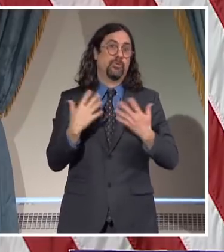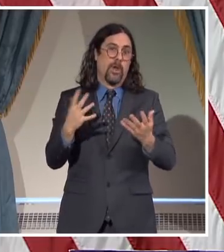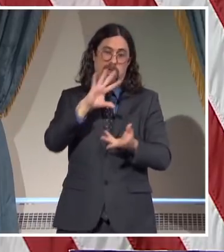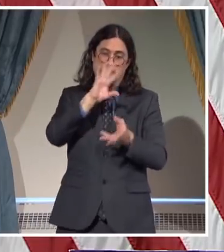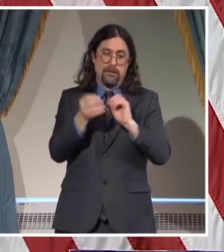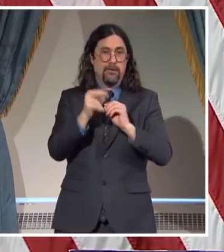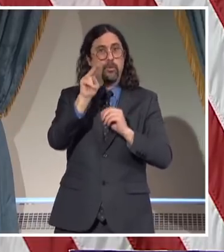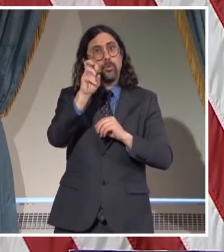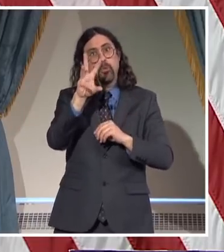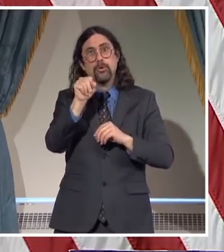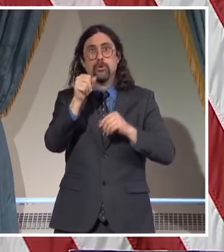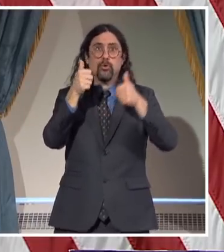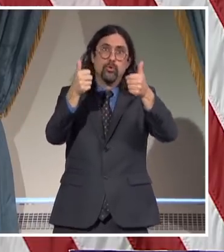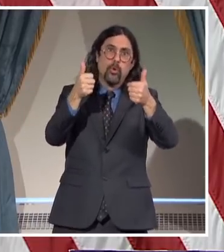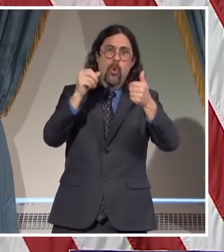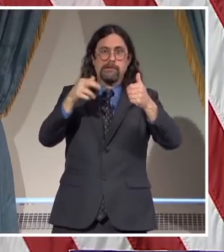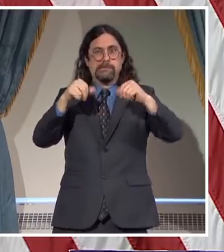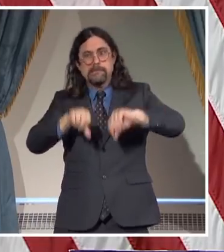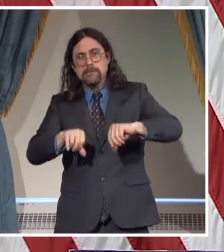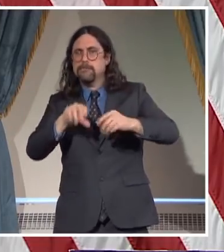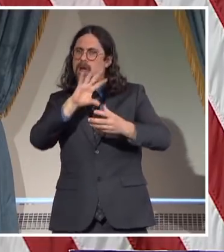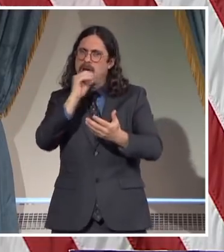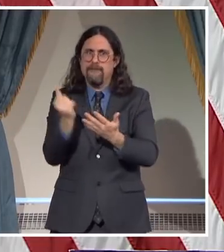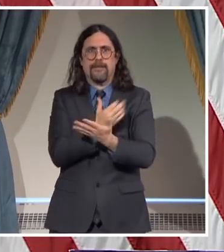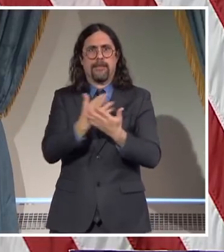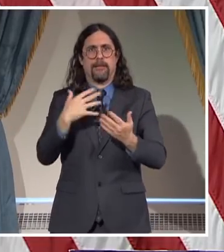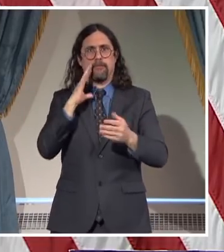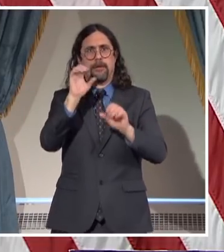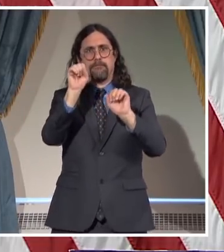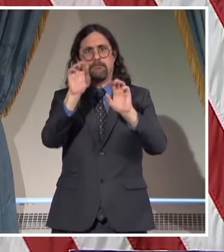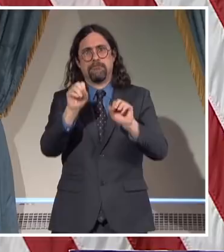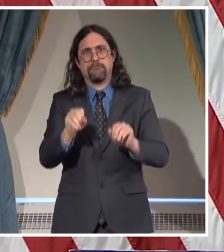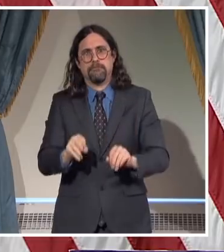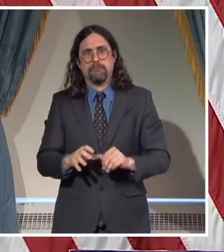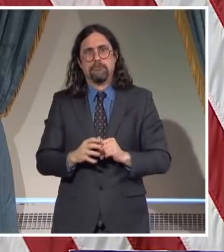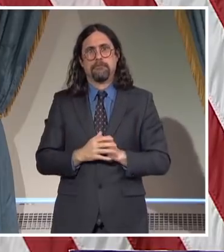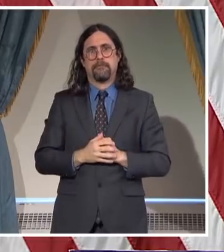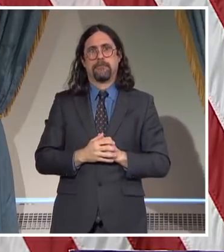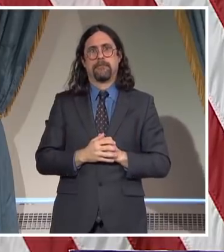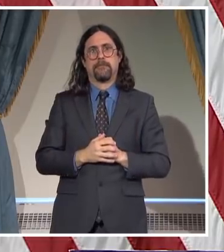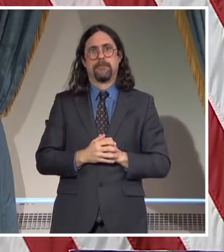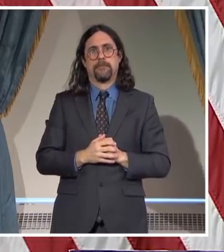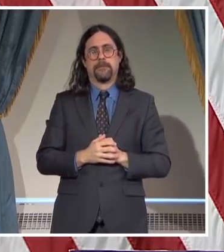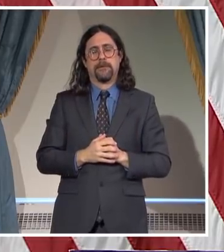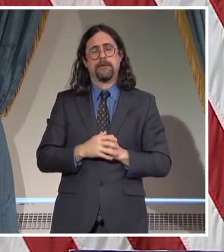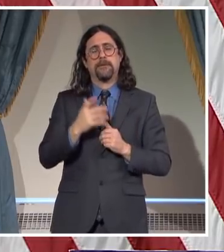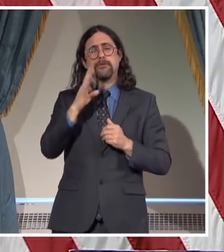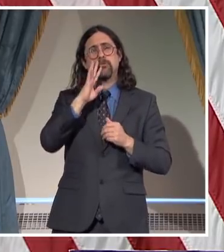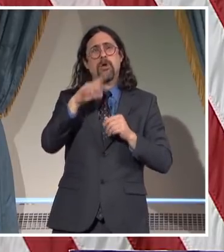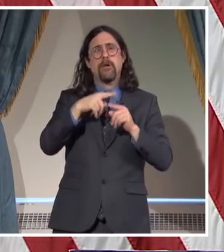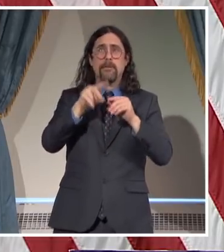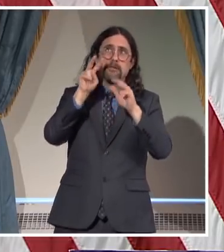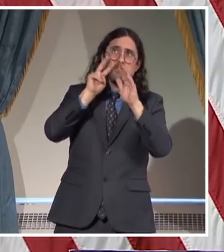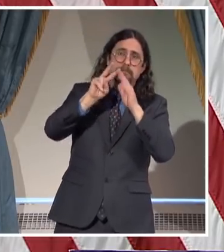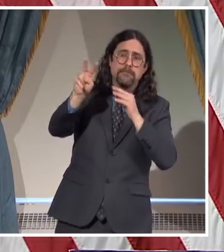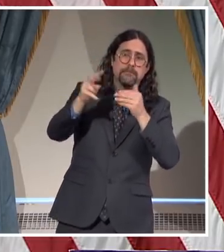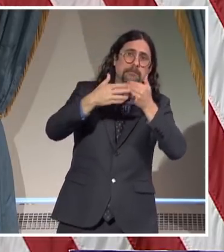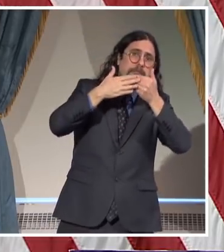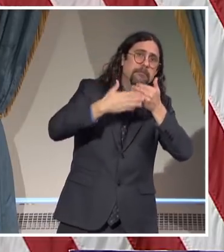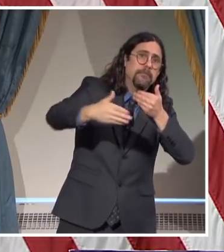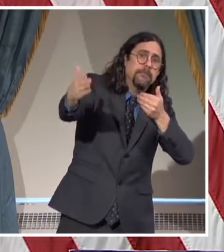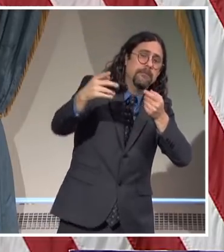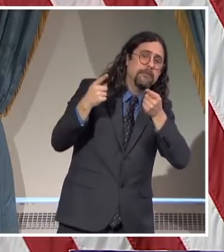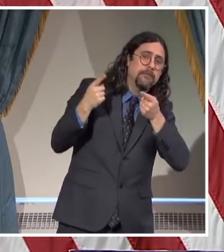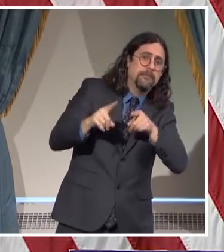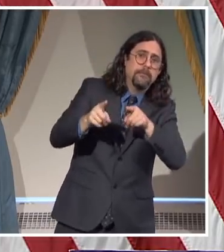is to be honest about the timeline here. There's been a lot of discussion the last few days. You've heard people talk about